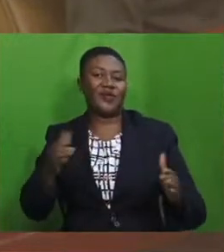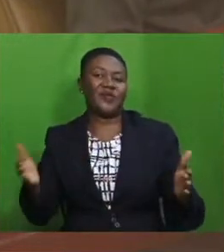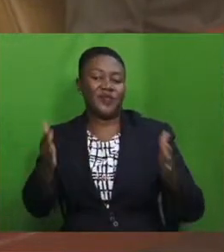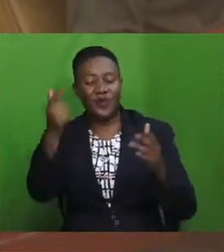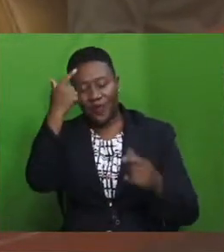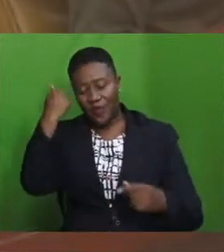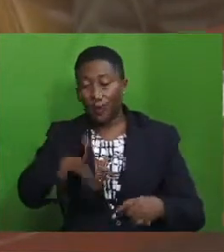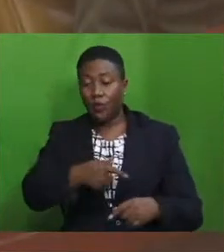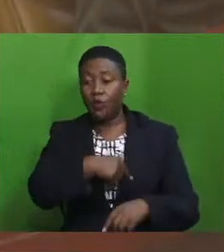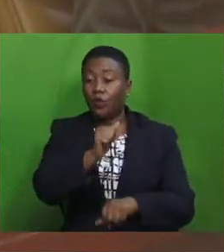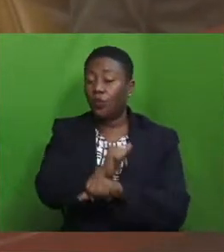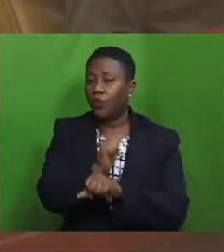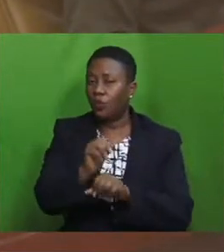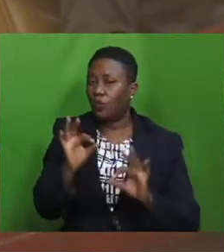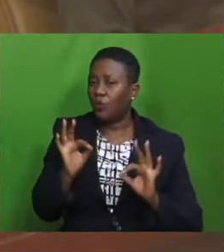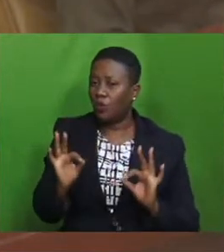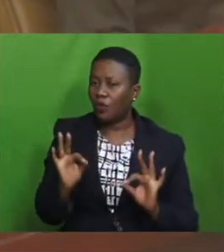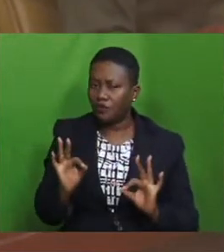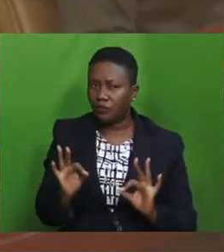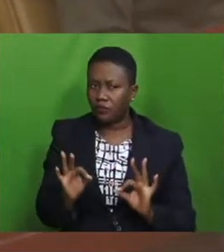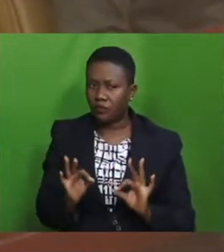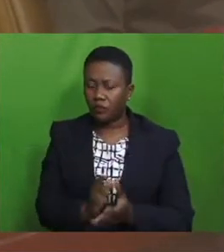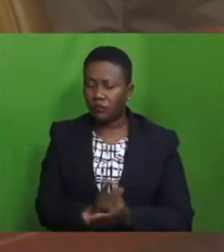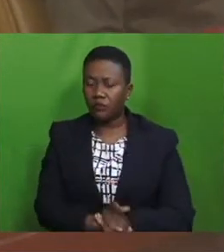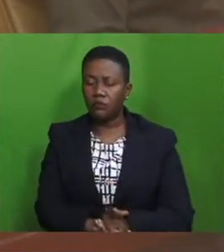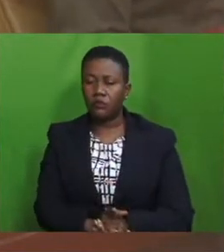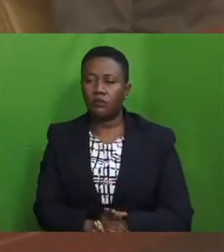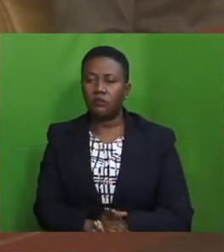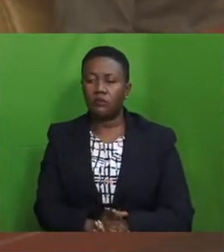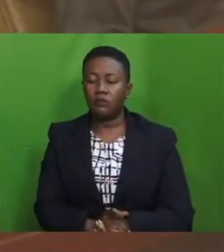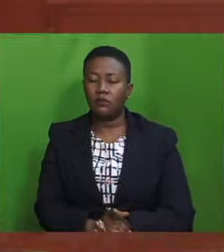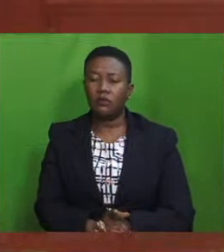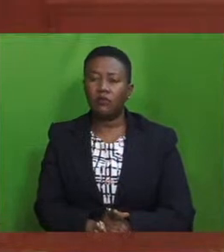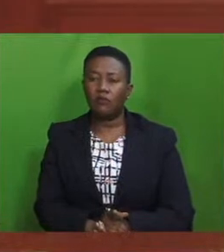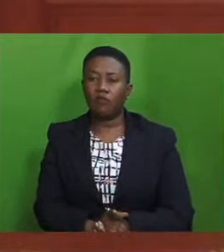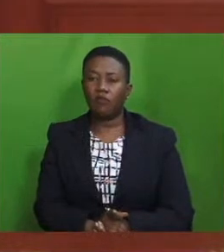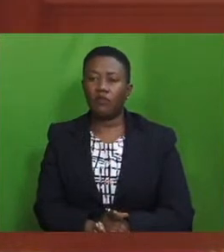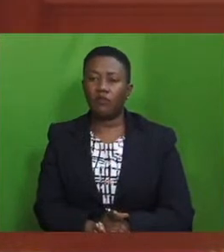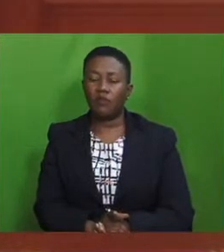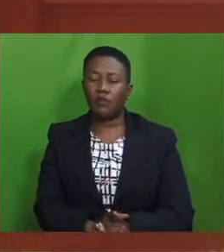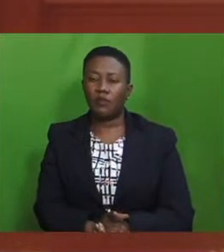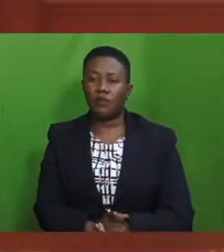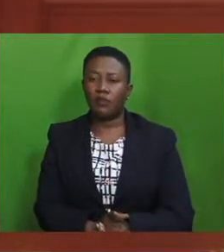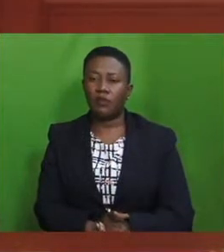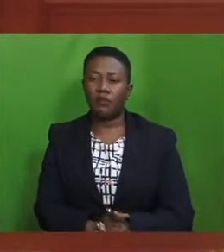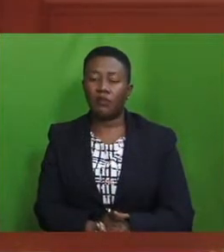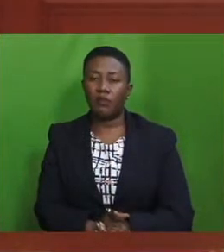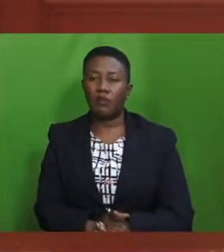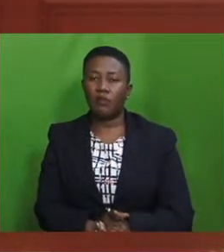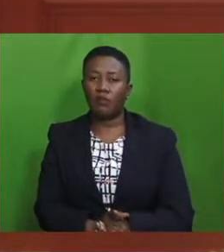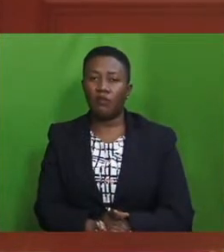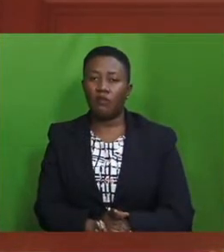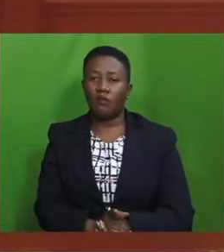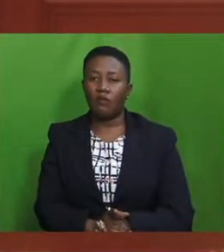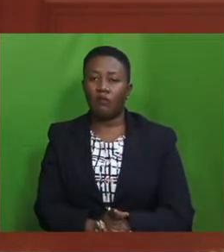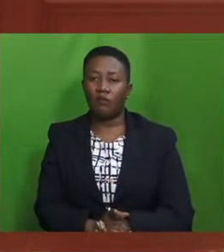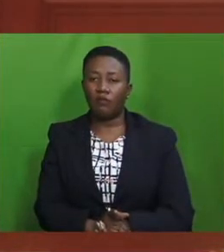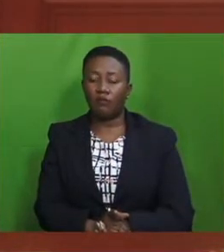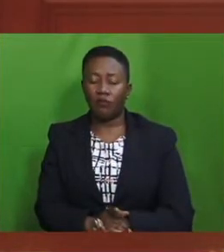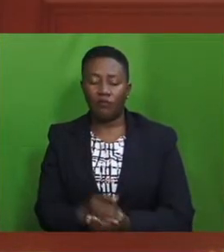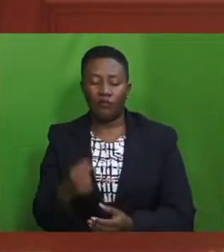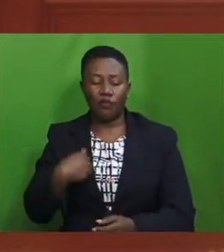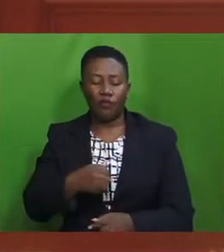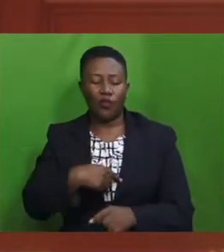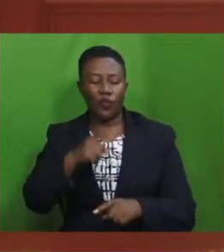superior managers of the economy. Mr. Speaker, in the NDC, we didn't use the term